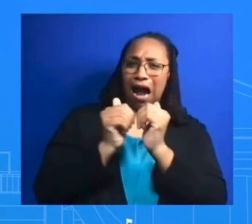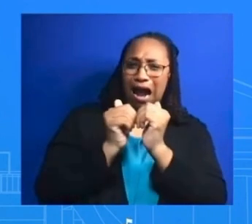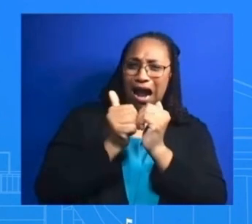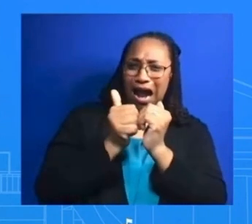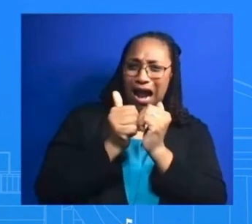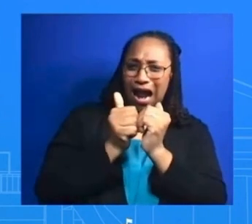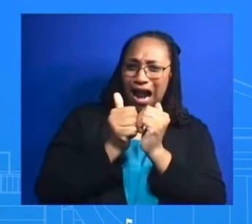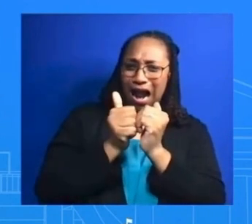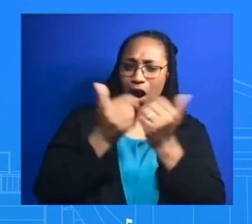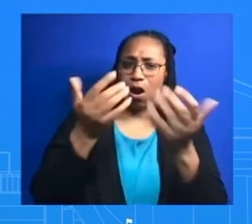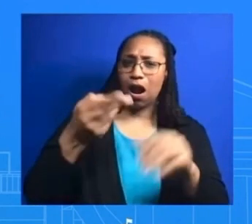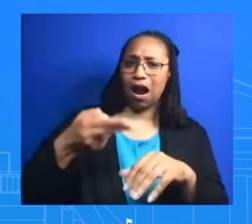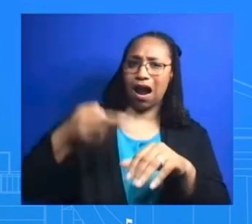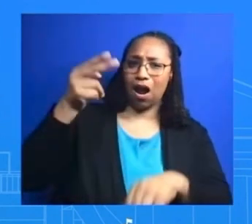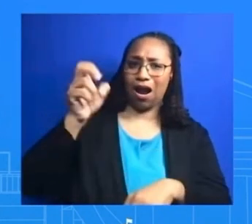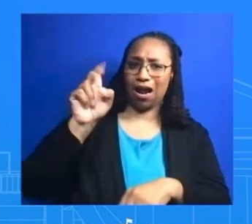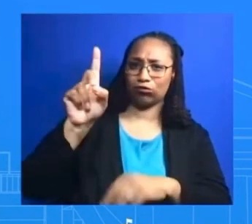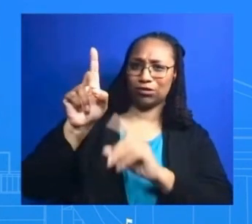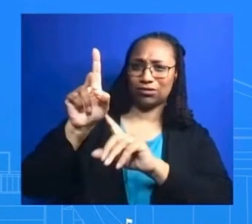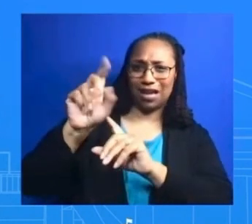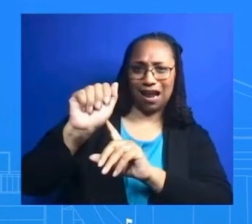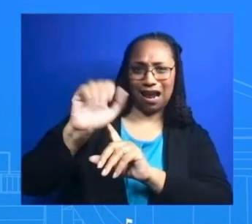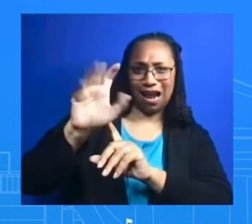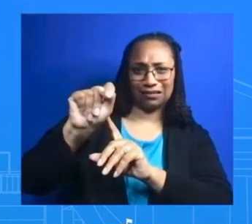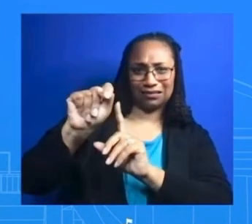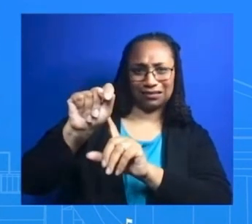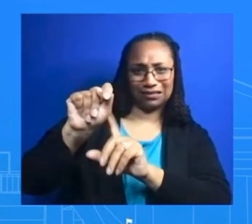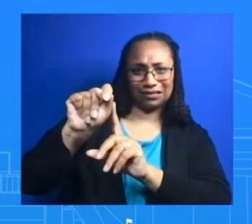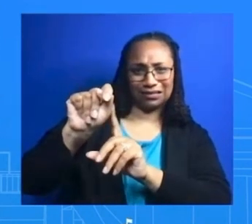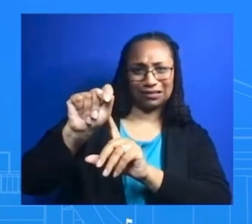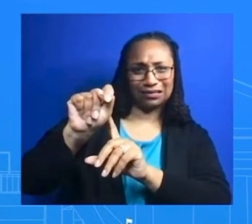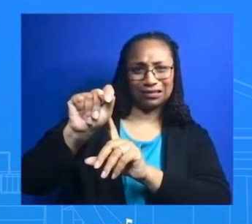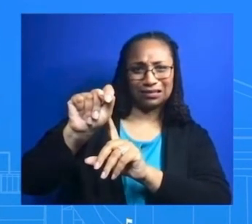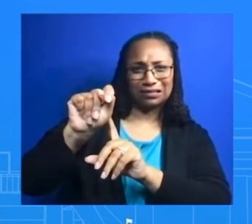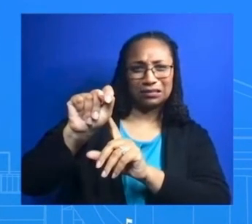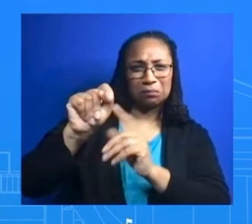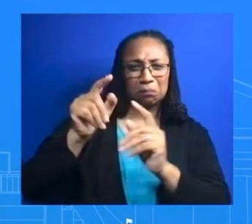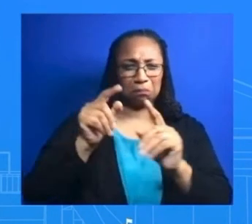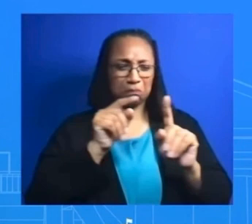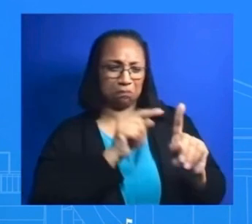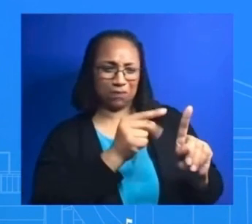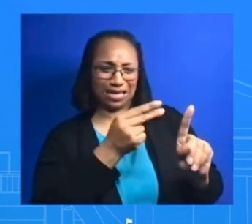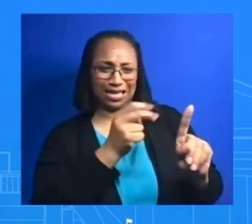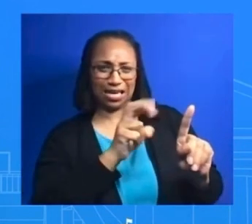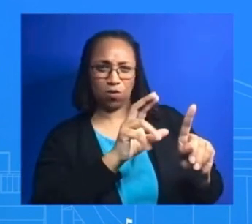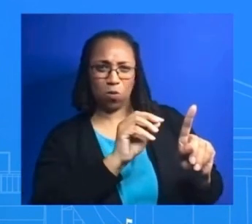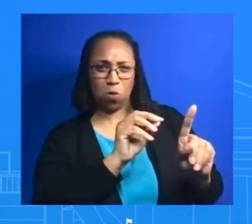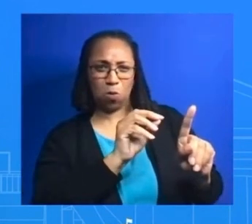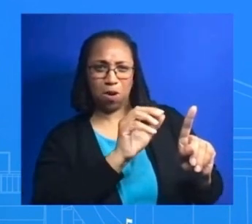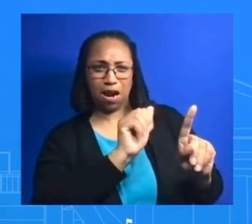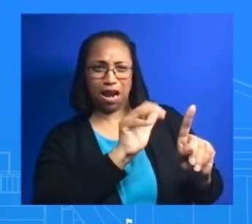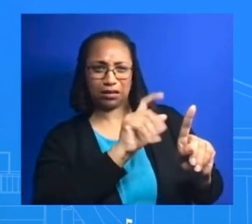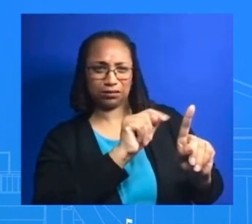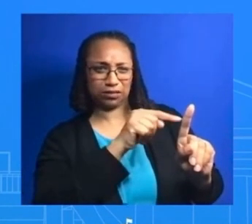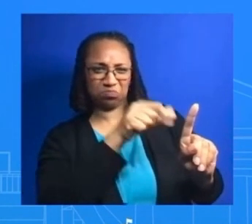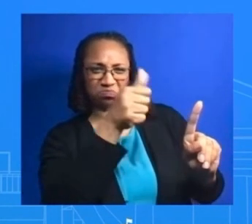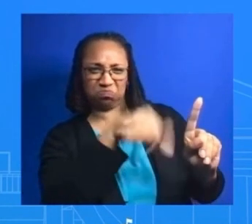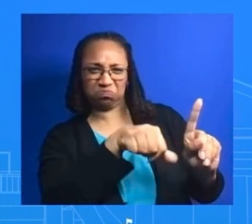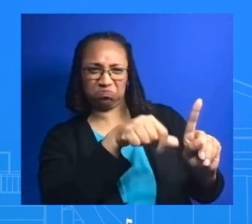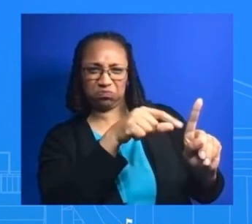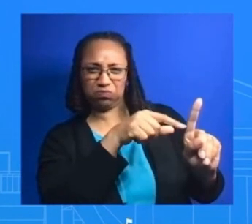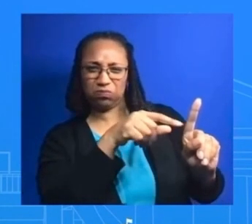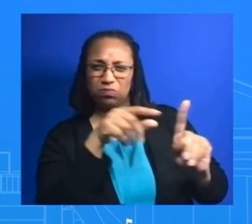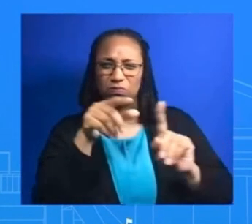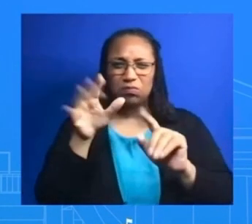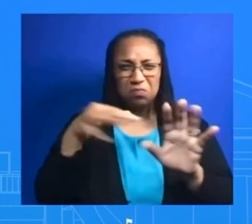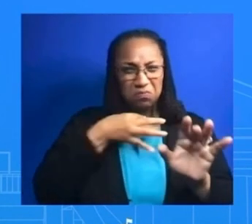if the HEROES Act was on legally scurrilous footing, this might be even more so. And if you're more